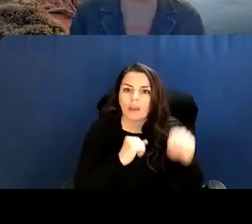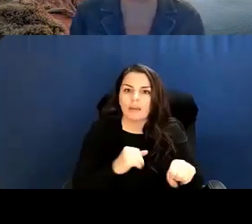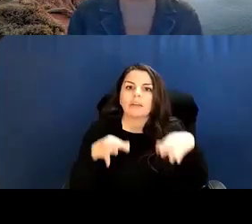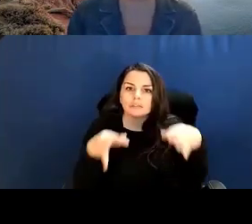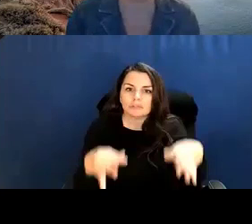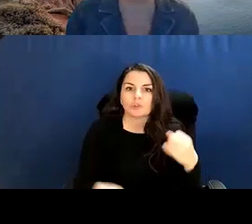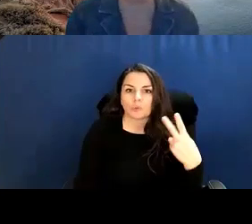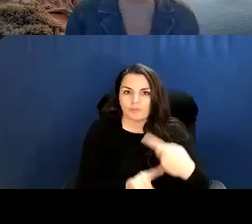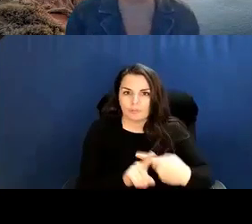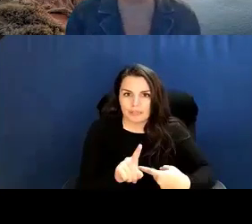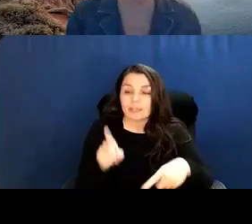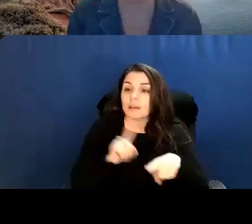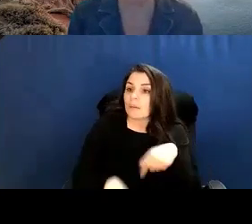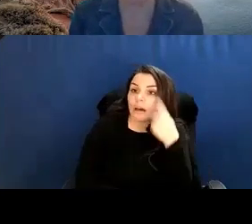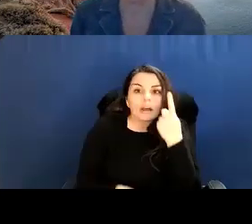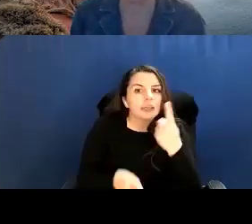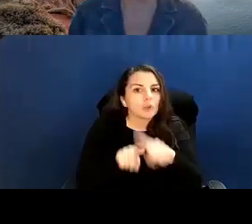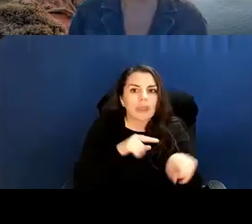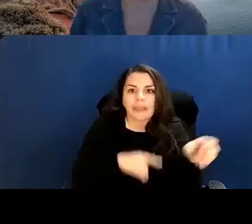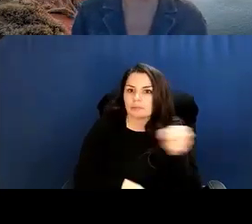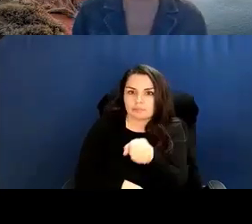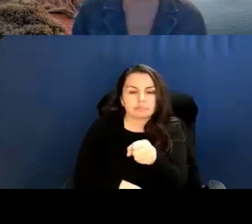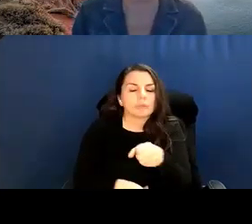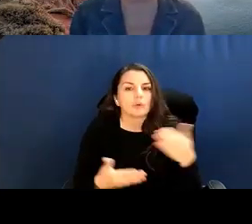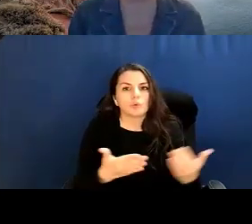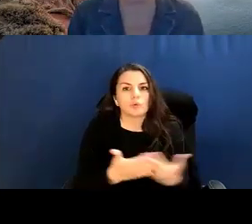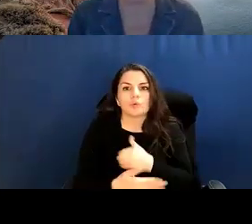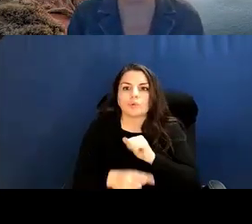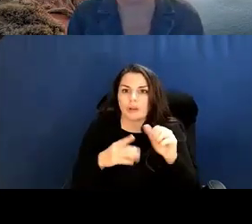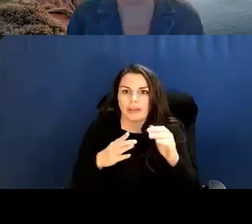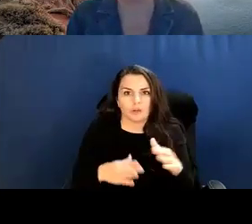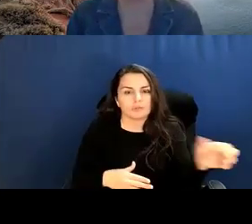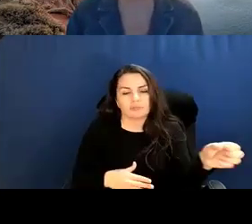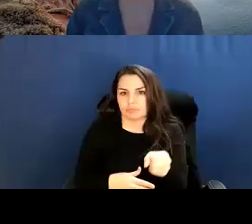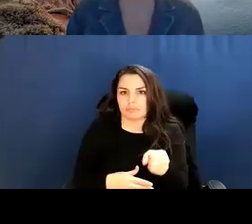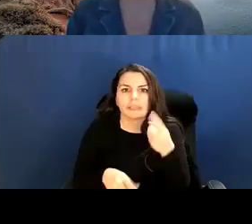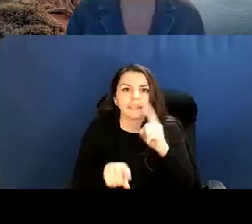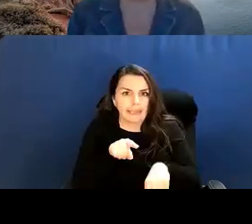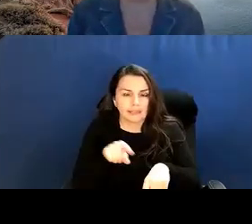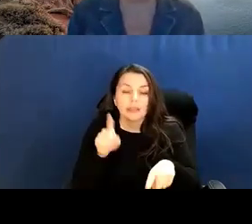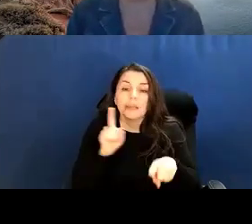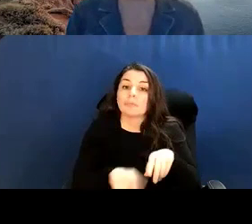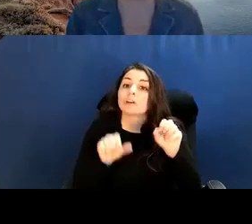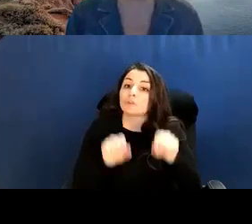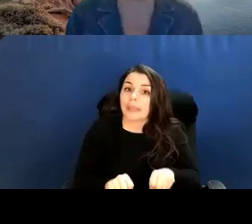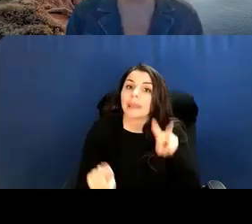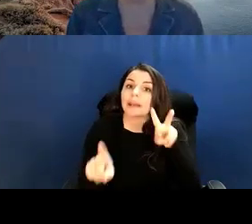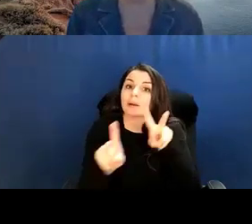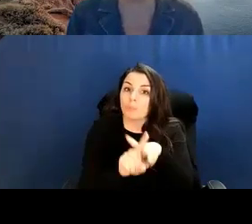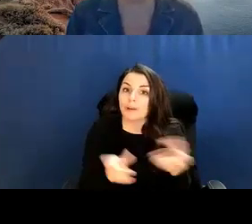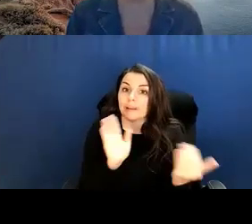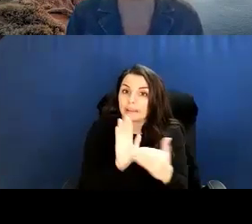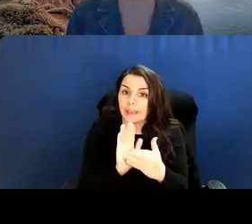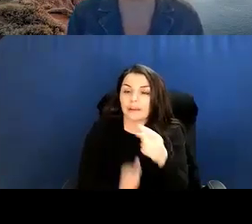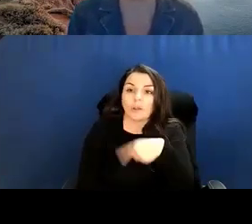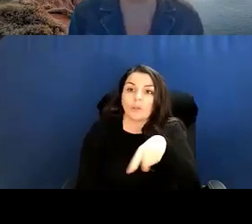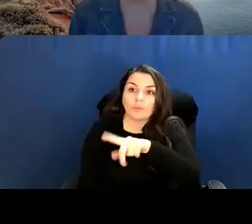For rebudgeting, you can rebudget between stipends and tuition and fees without NIH prior